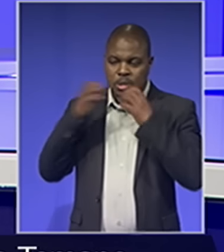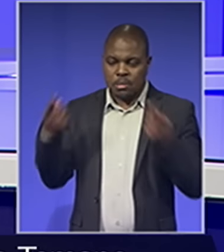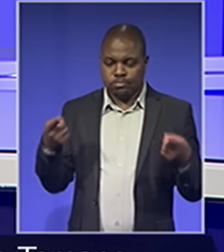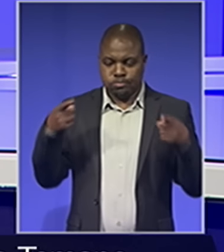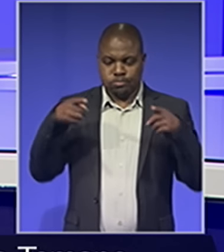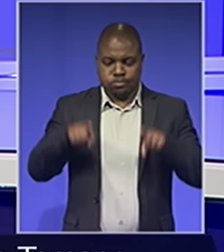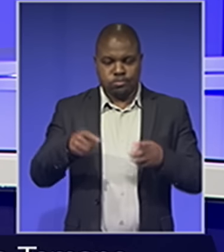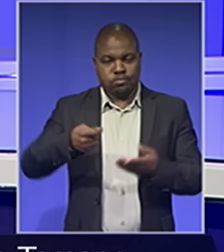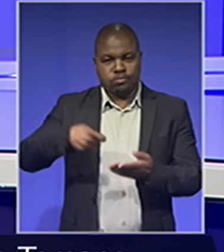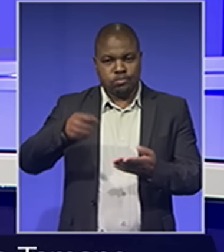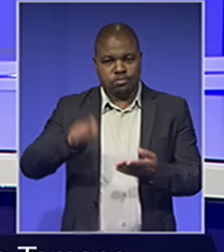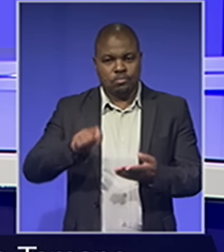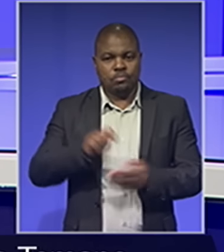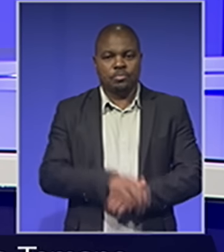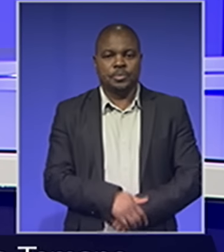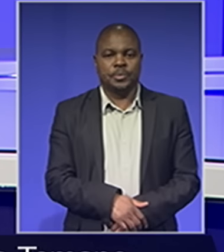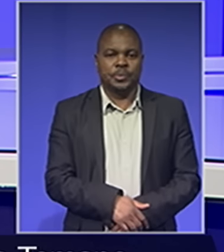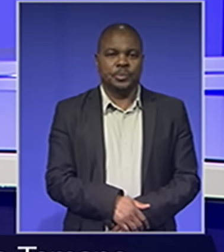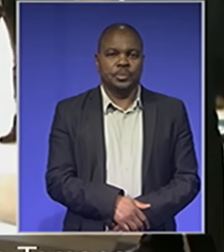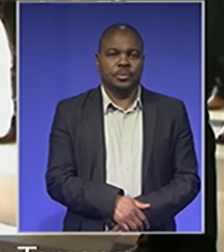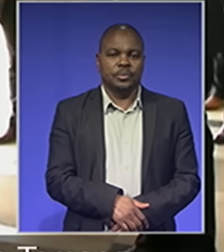Mozambique.